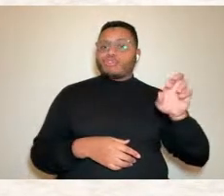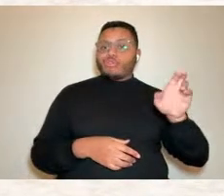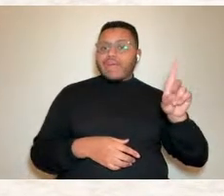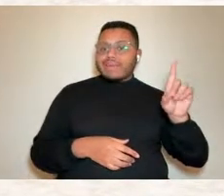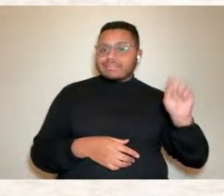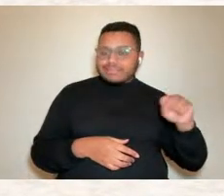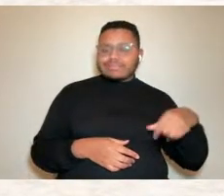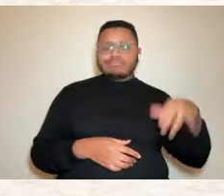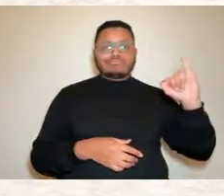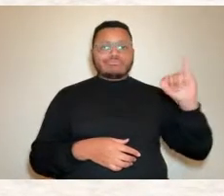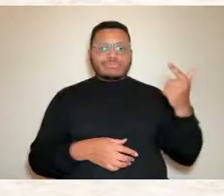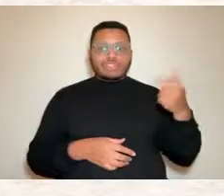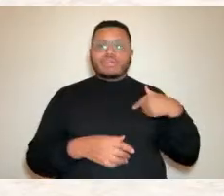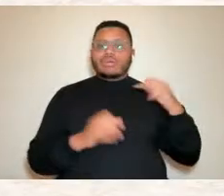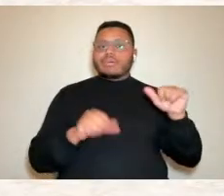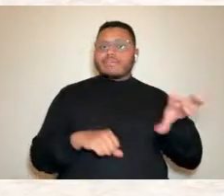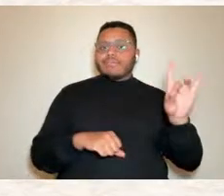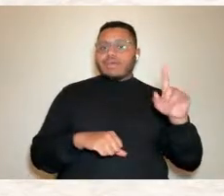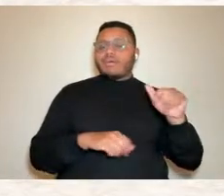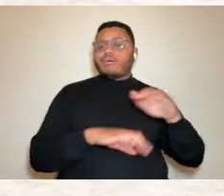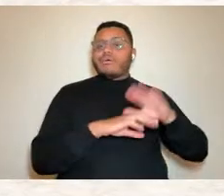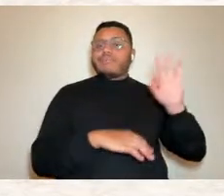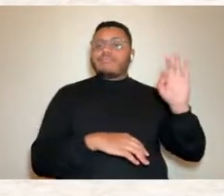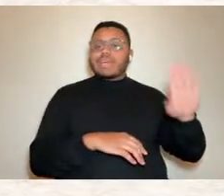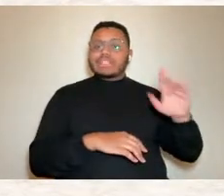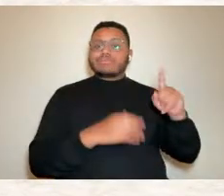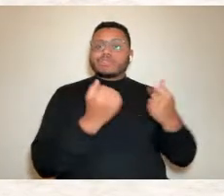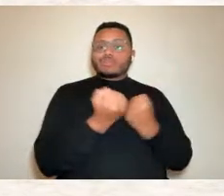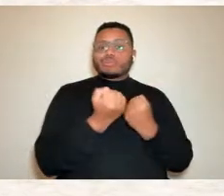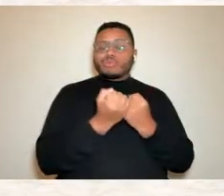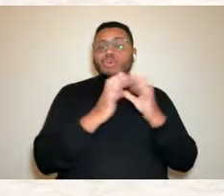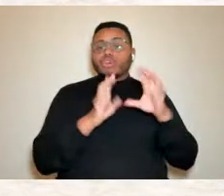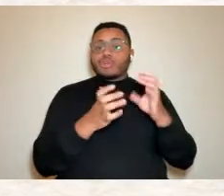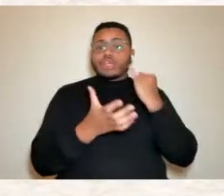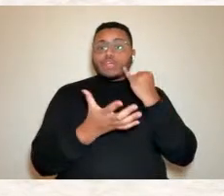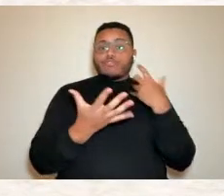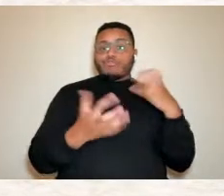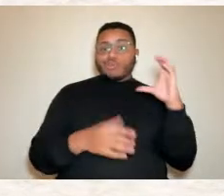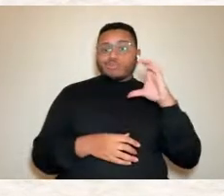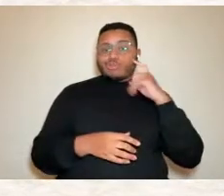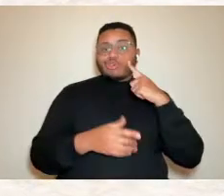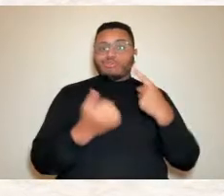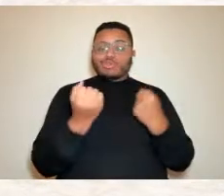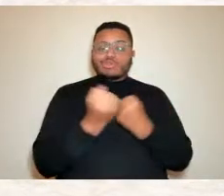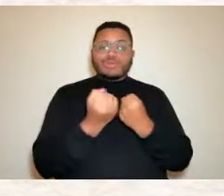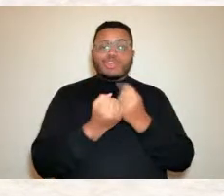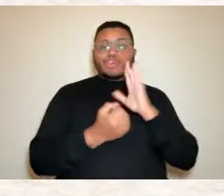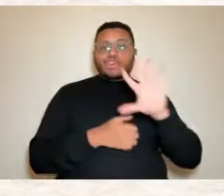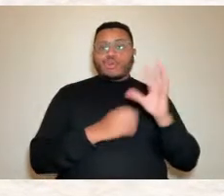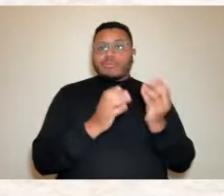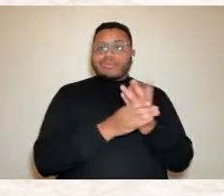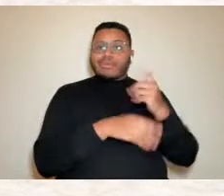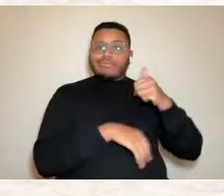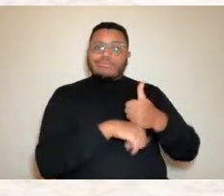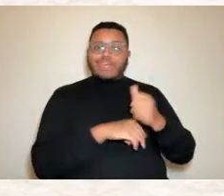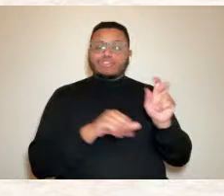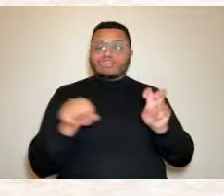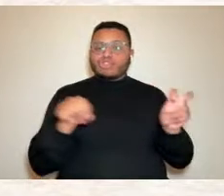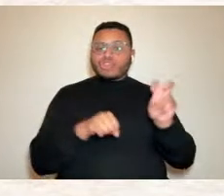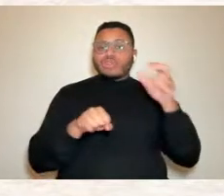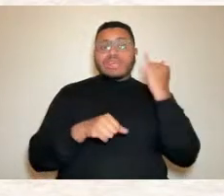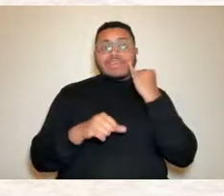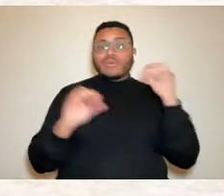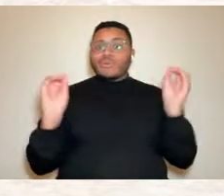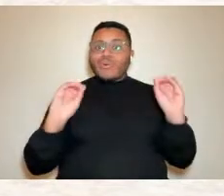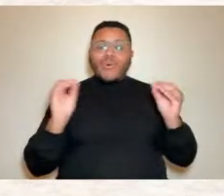us in a Facebook support group if you're looking for support to help you on your plant-based journey. So if there's no more questions, I want to